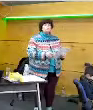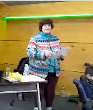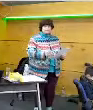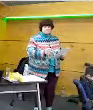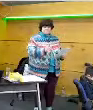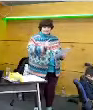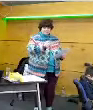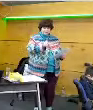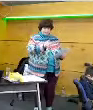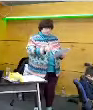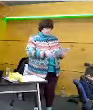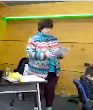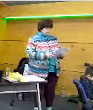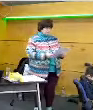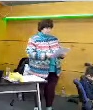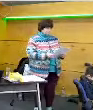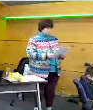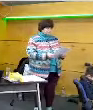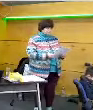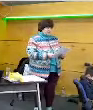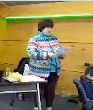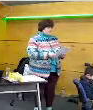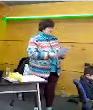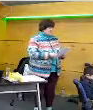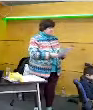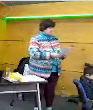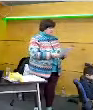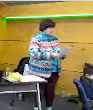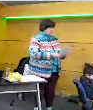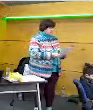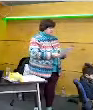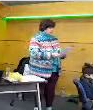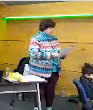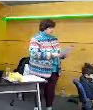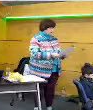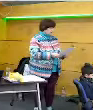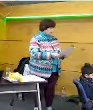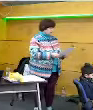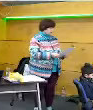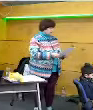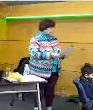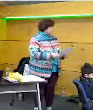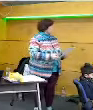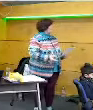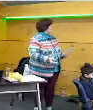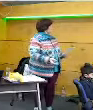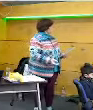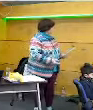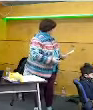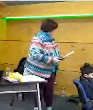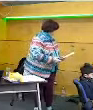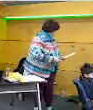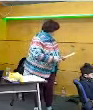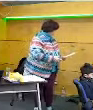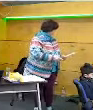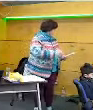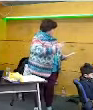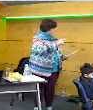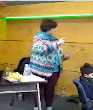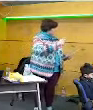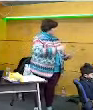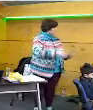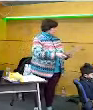play duets. There's a comma. And then he taught guitar and drums to all the other